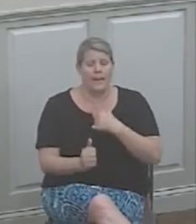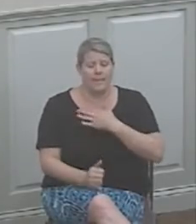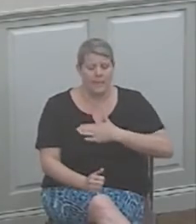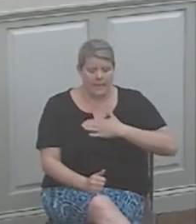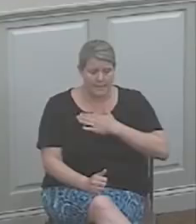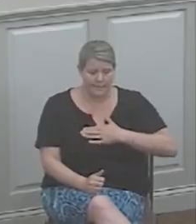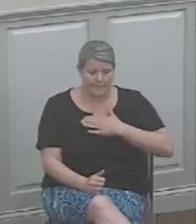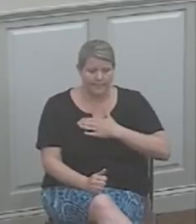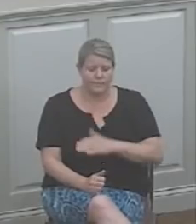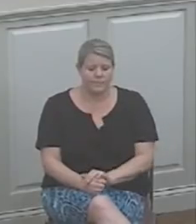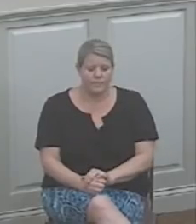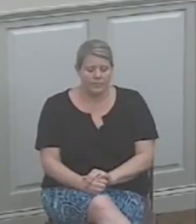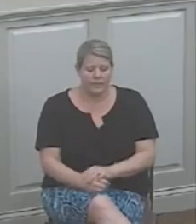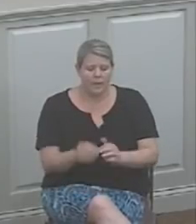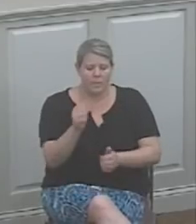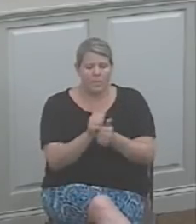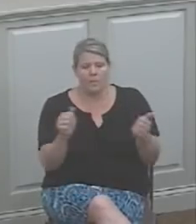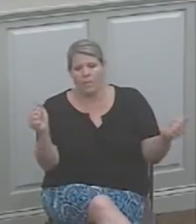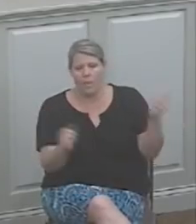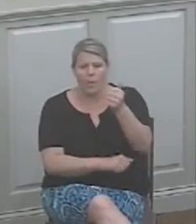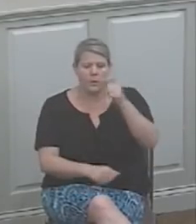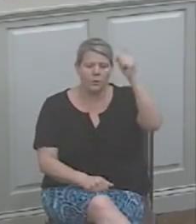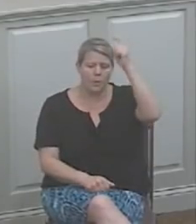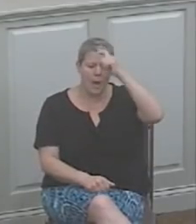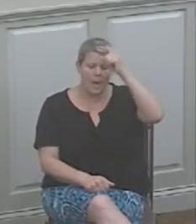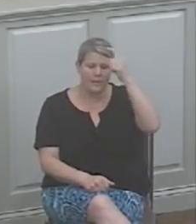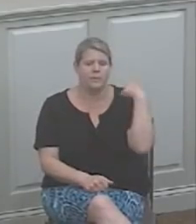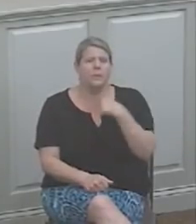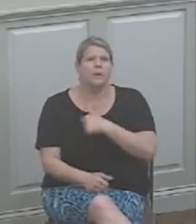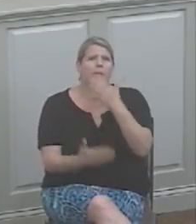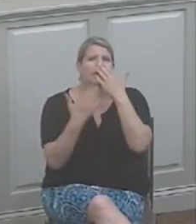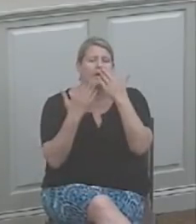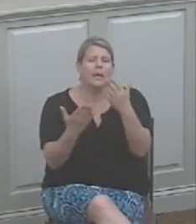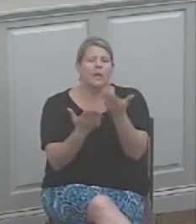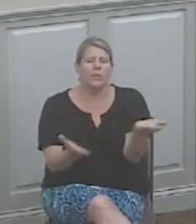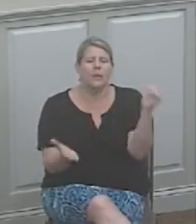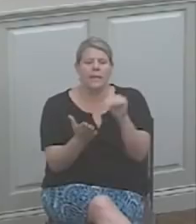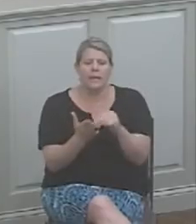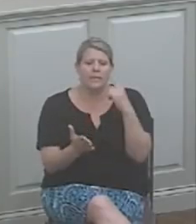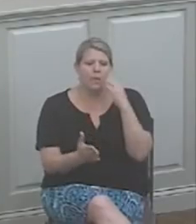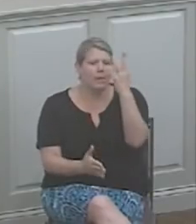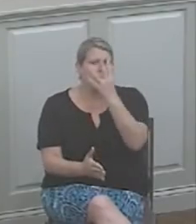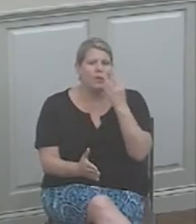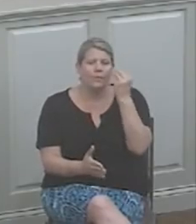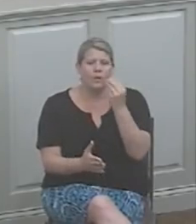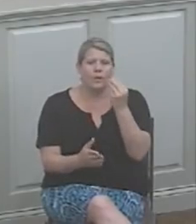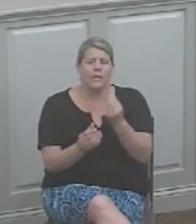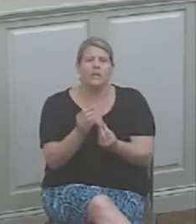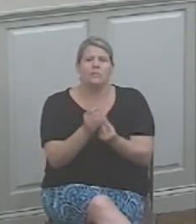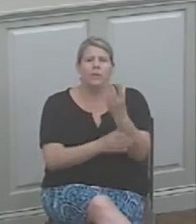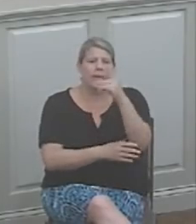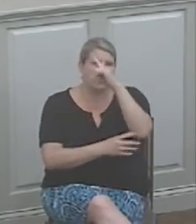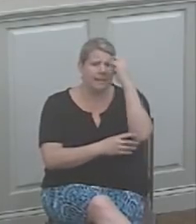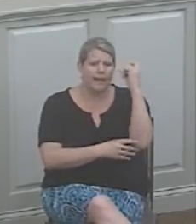Most gracious and all wise, we thank you once again for such a lovely spring, summertime day. We